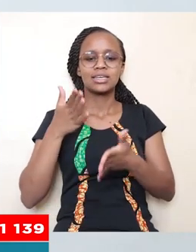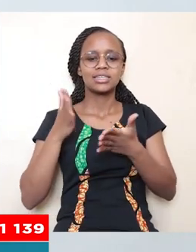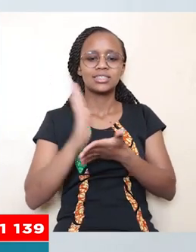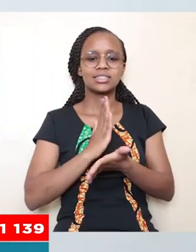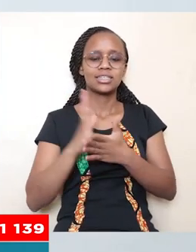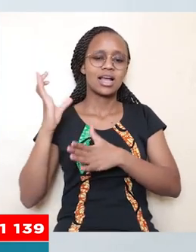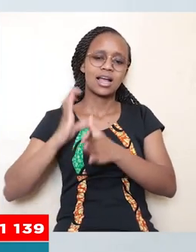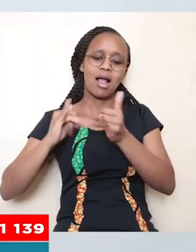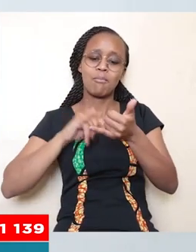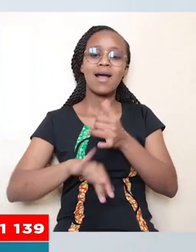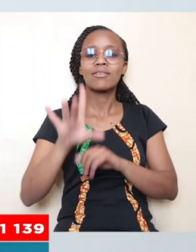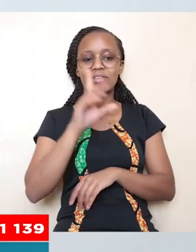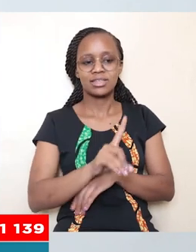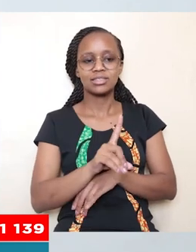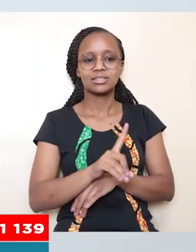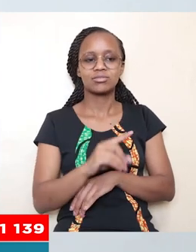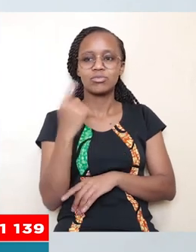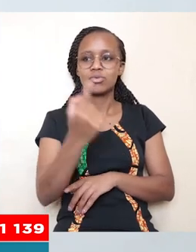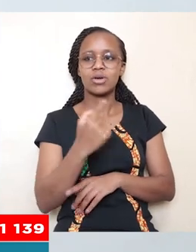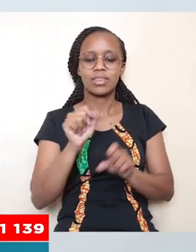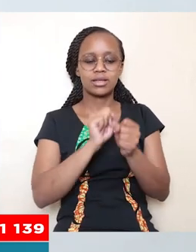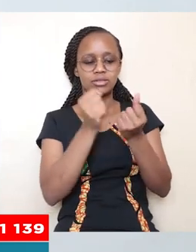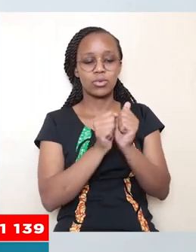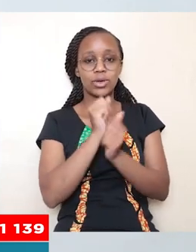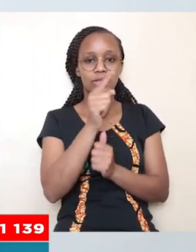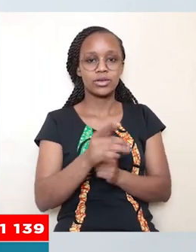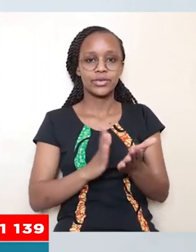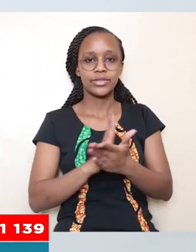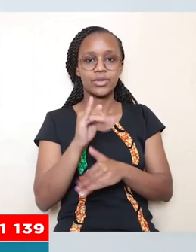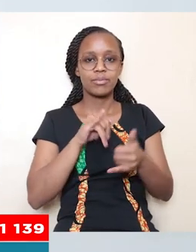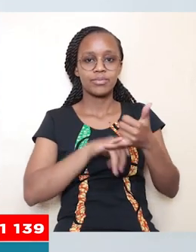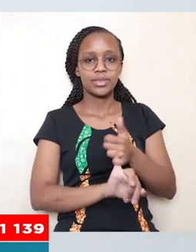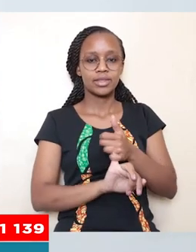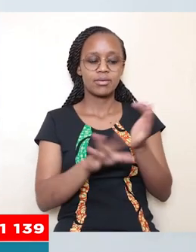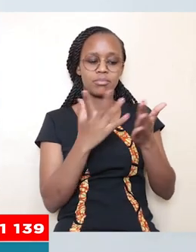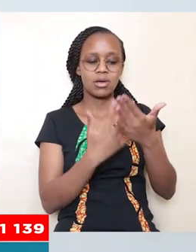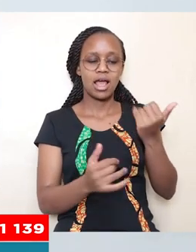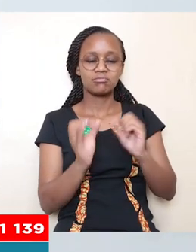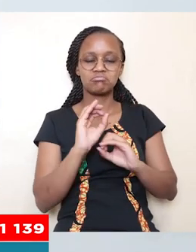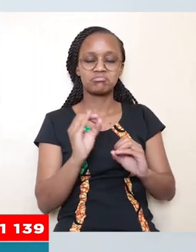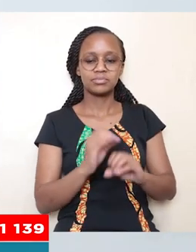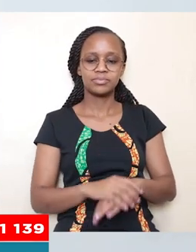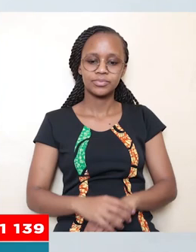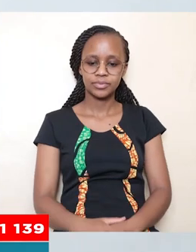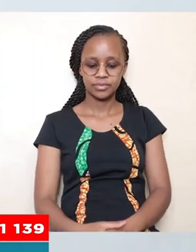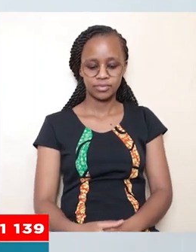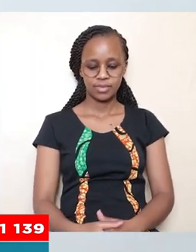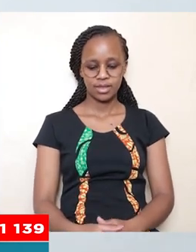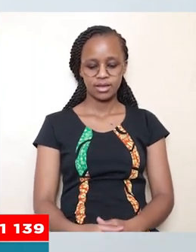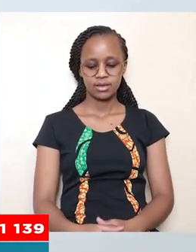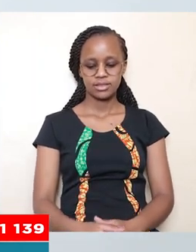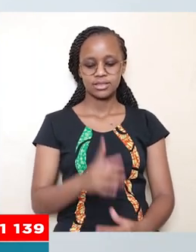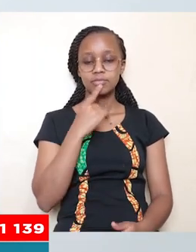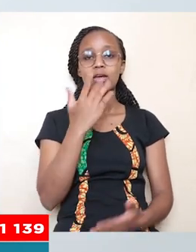culture. Hata kama umemuoa, she is only associated with you through marriage, not blood. And you cannot